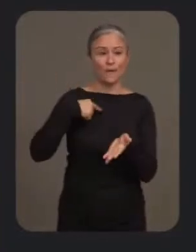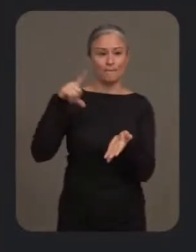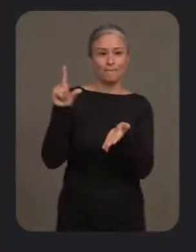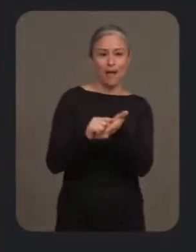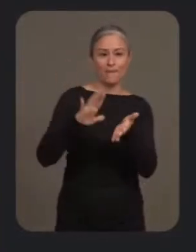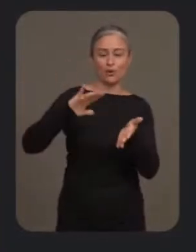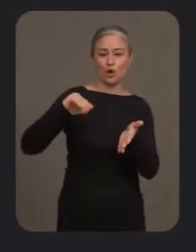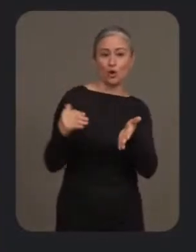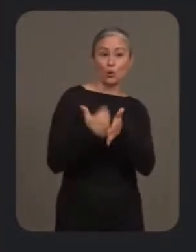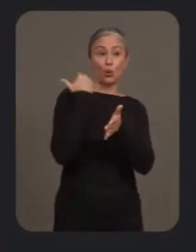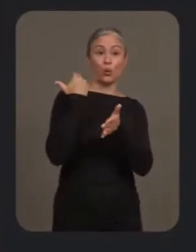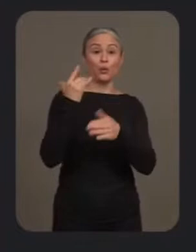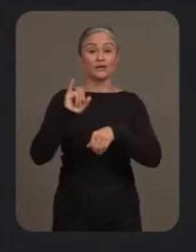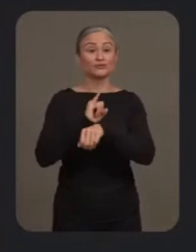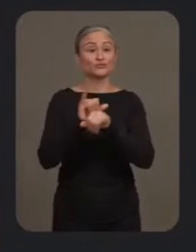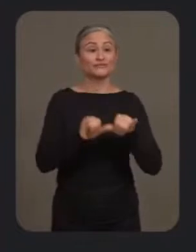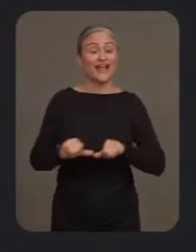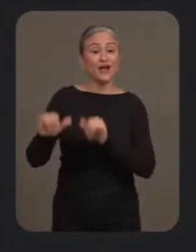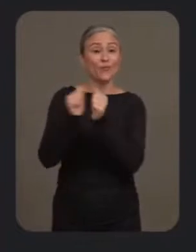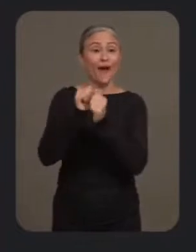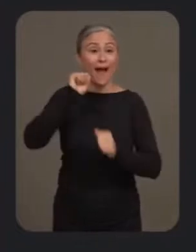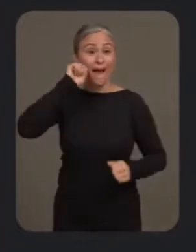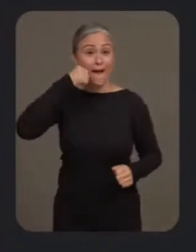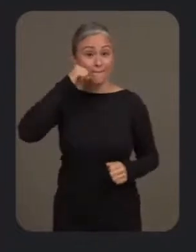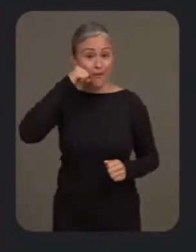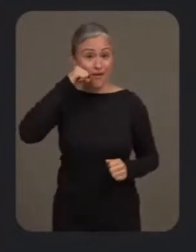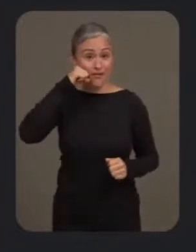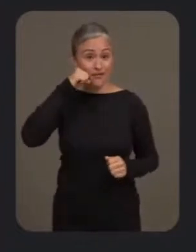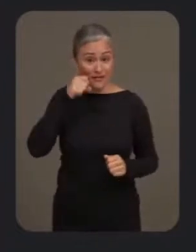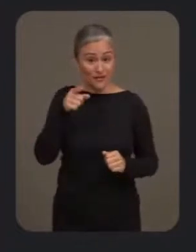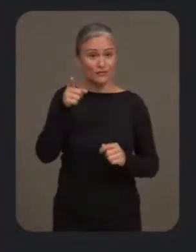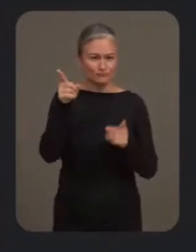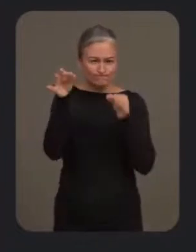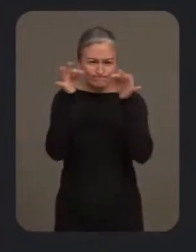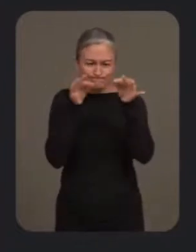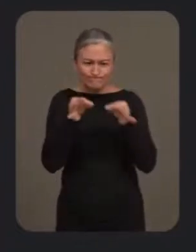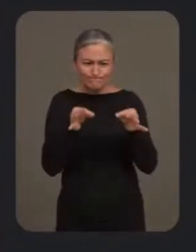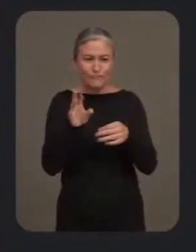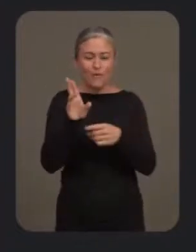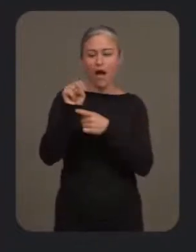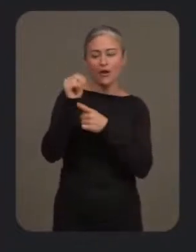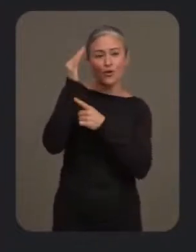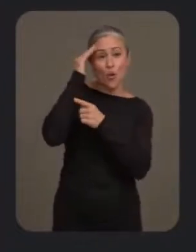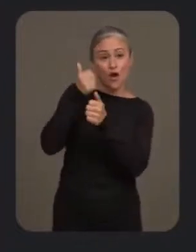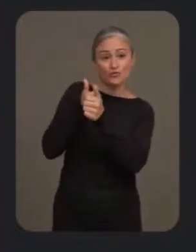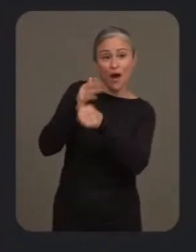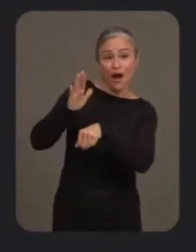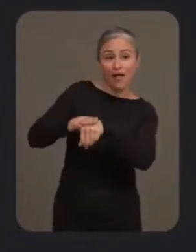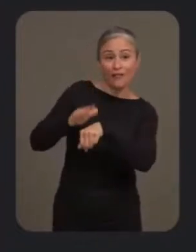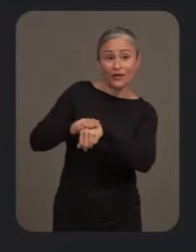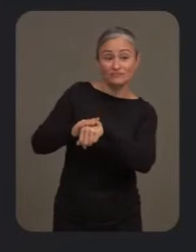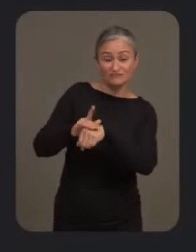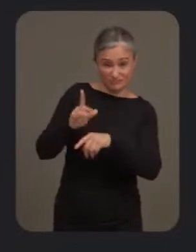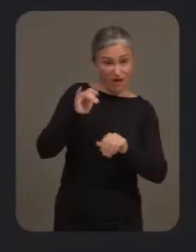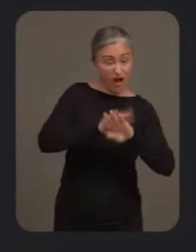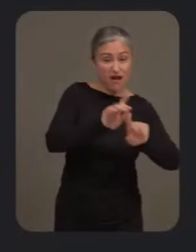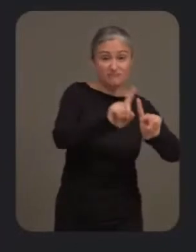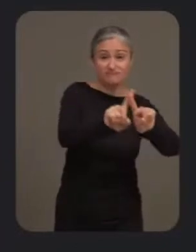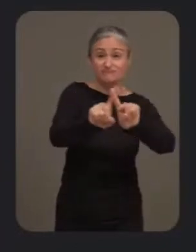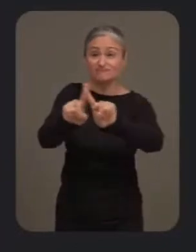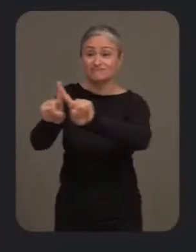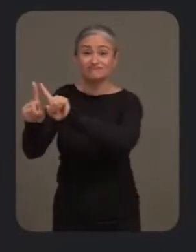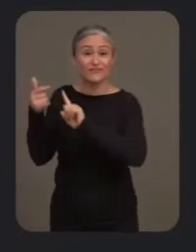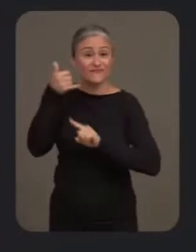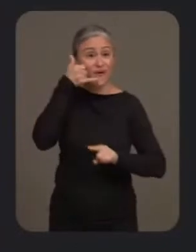we published a new industry standard with Apple, outlining how unknown tracker alerts will work across all